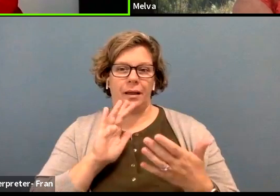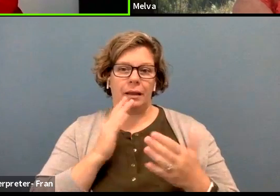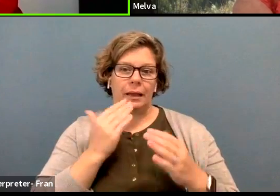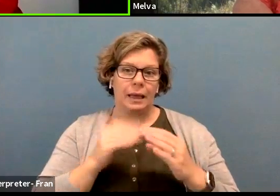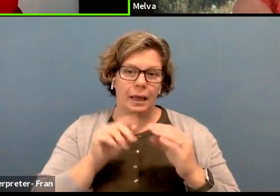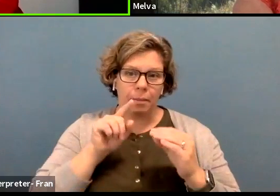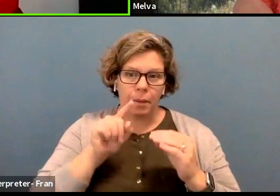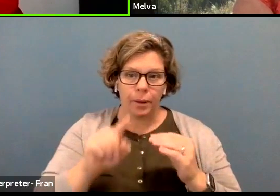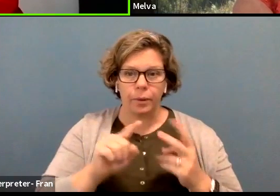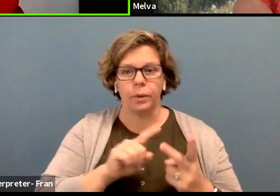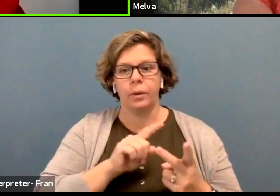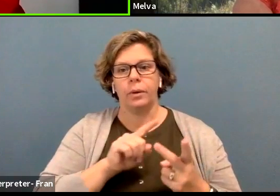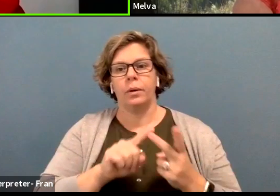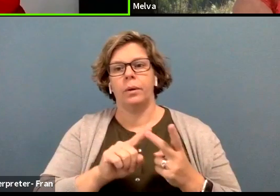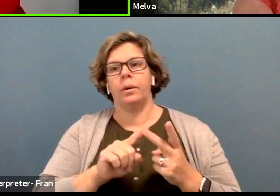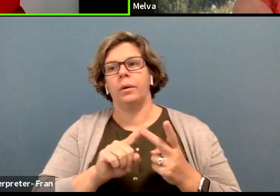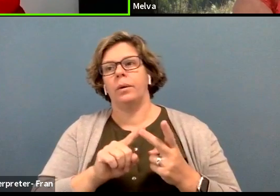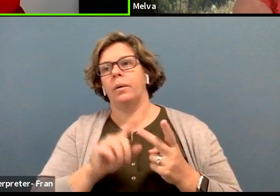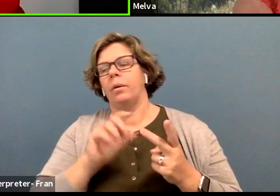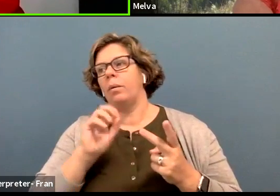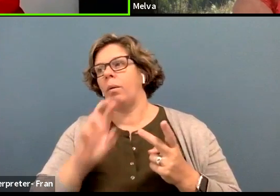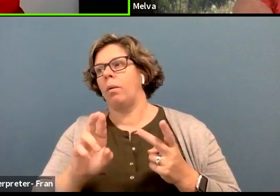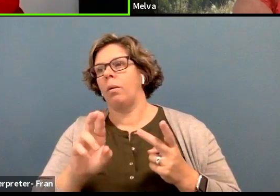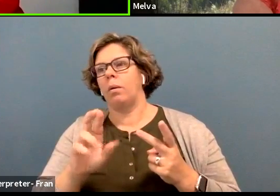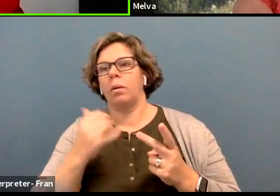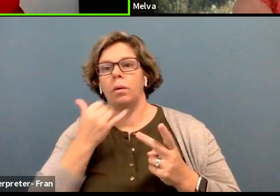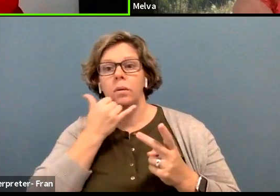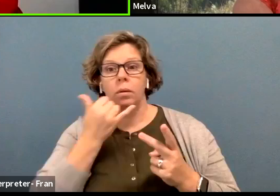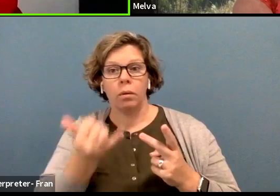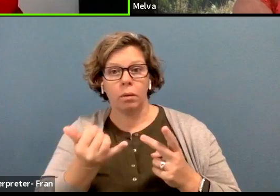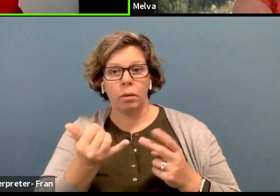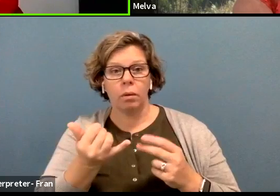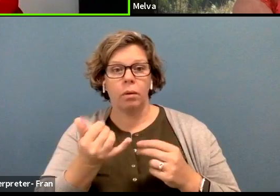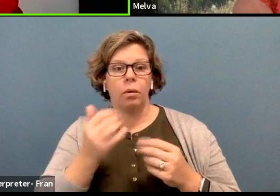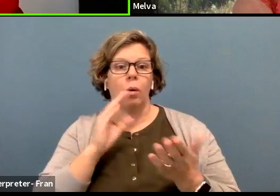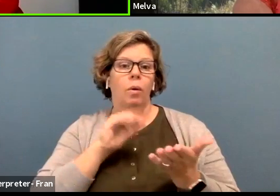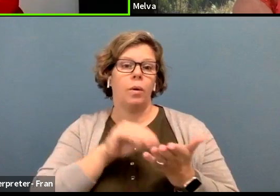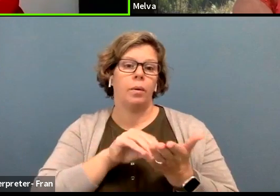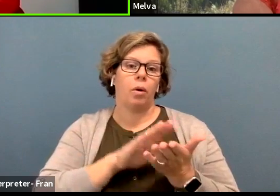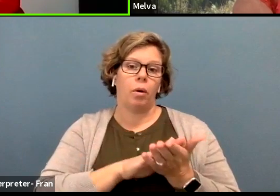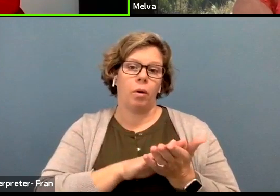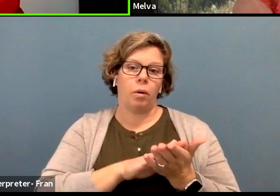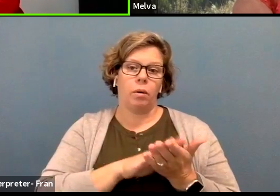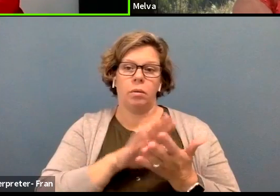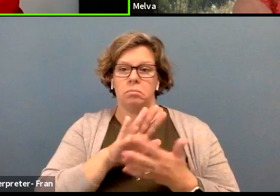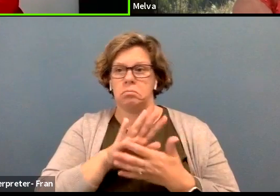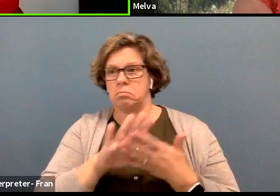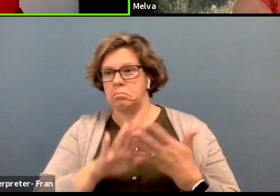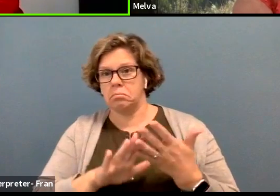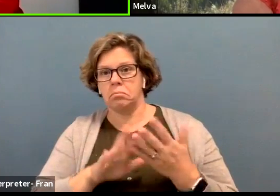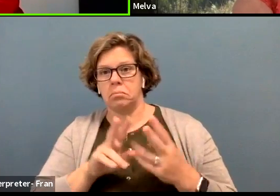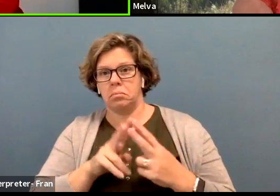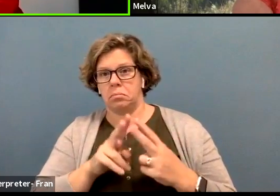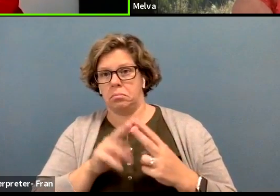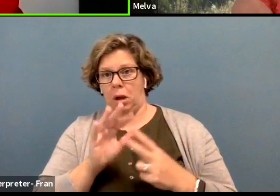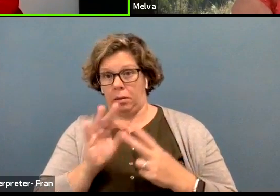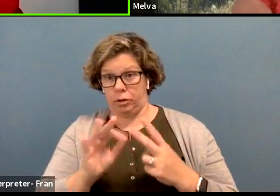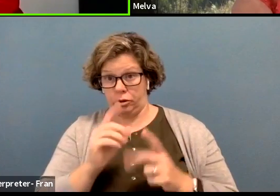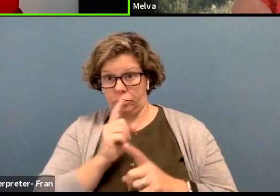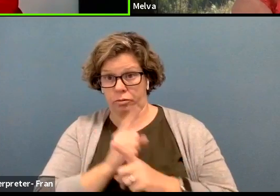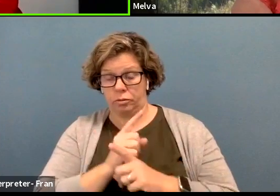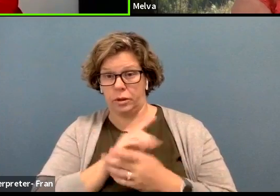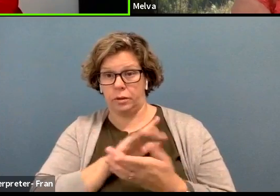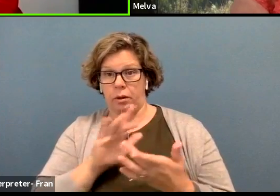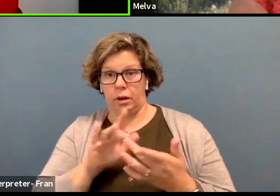you their stories or give you a call, right? Those are both options to get in touch with